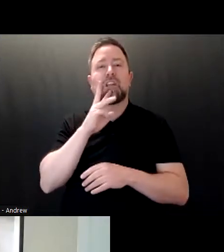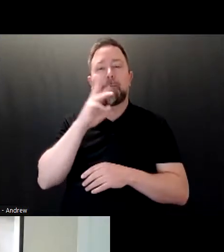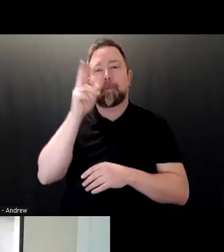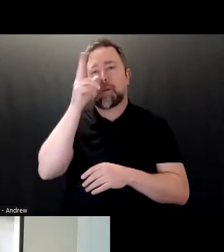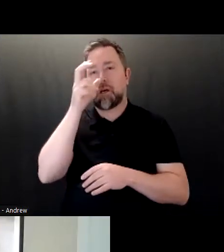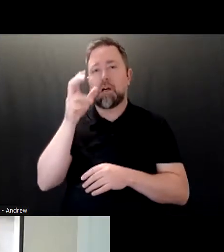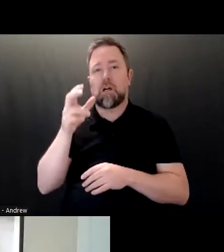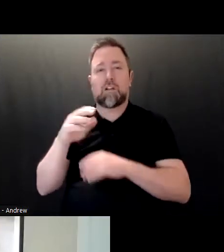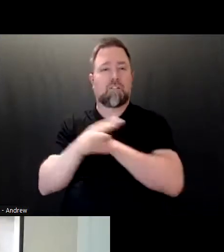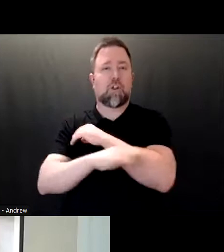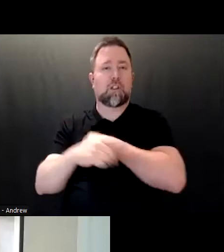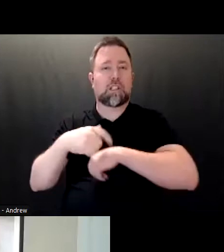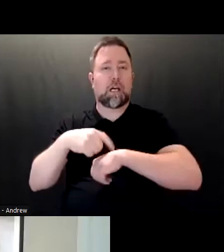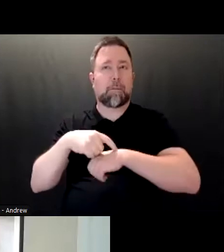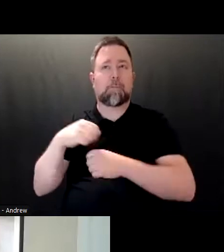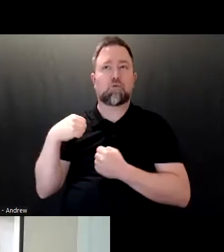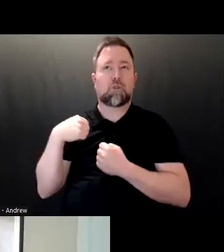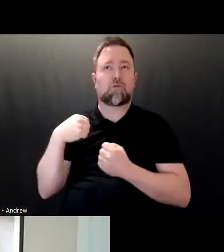intimate